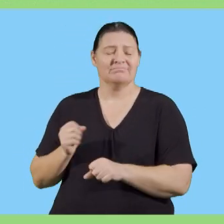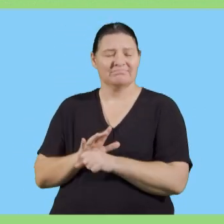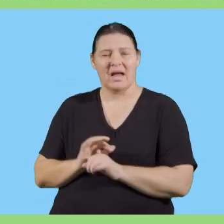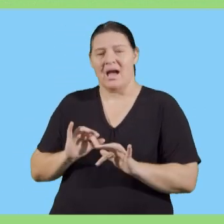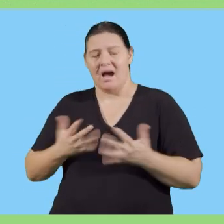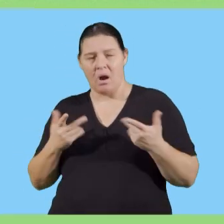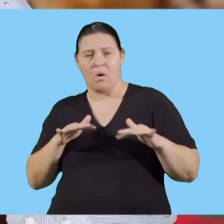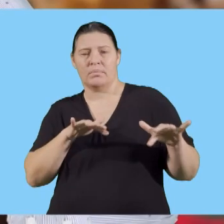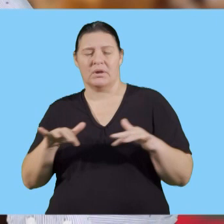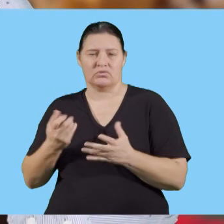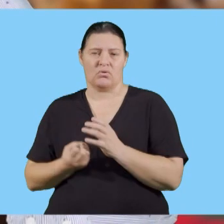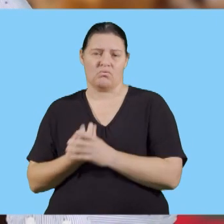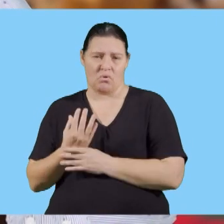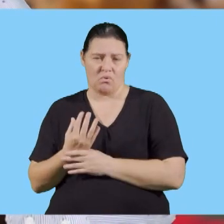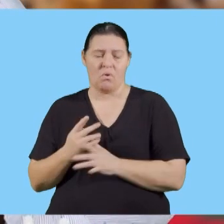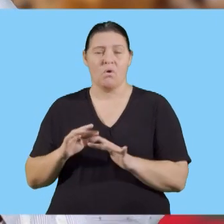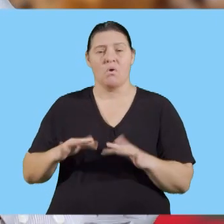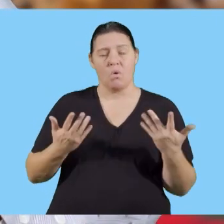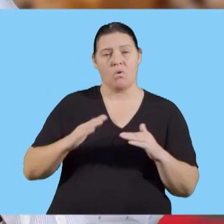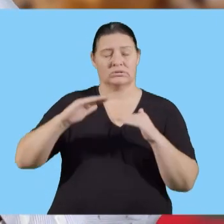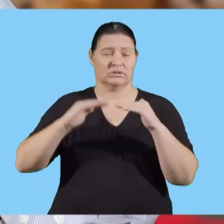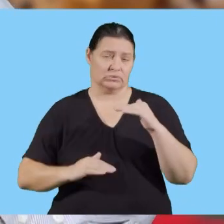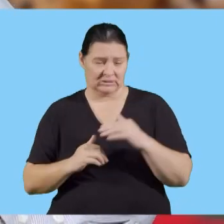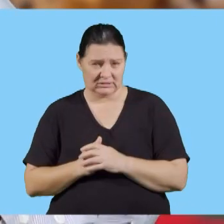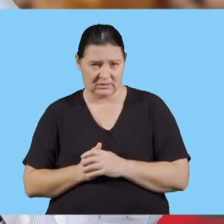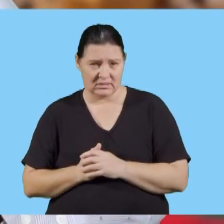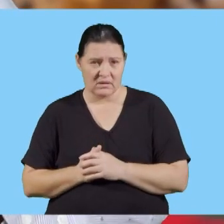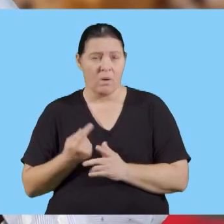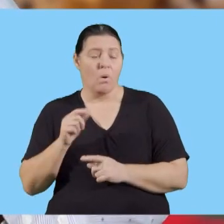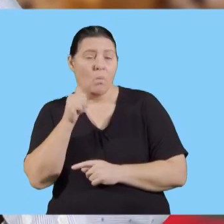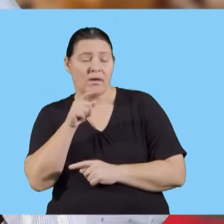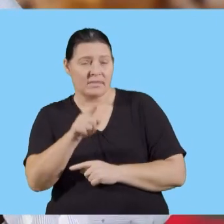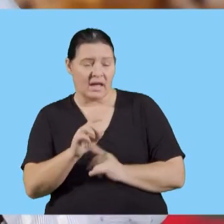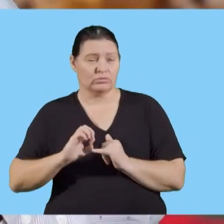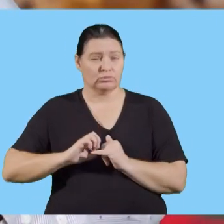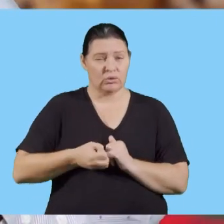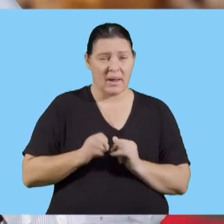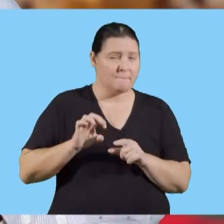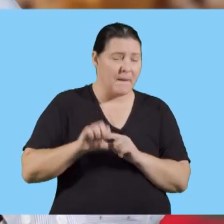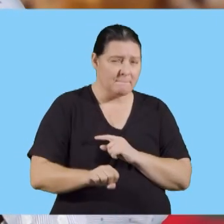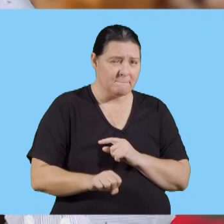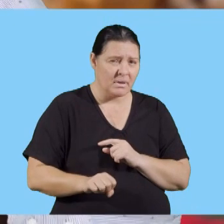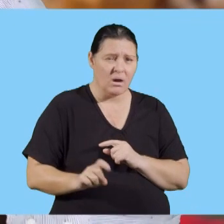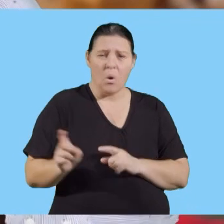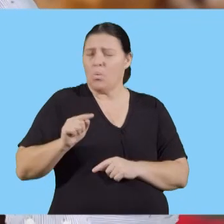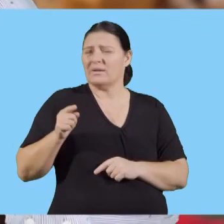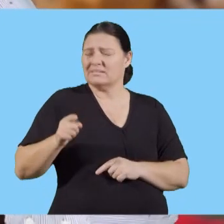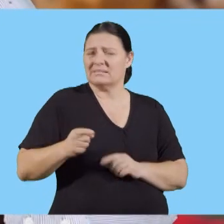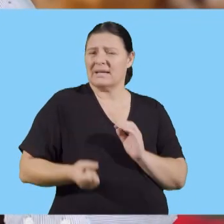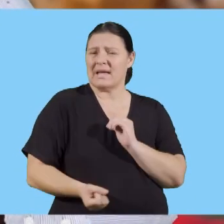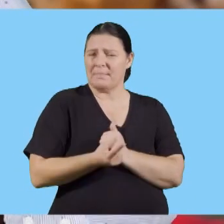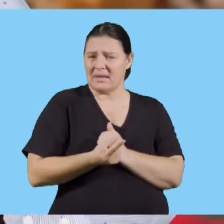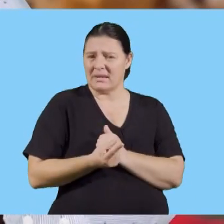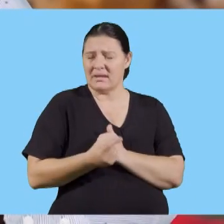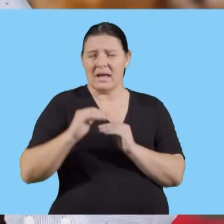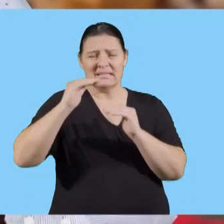they try and find out what is it that causes the decrease or the increase on a population, that's exactly what they do. They look